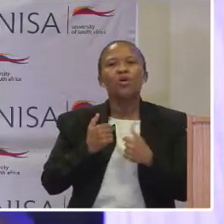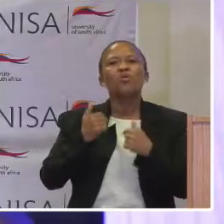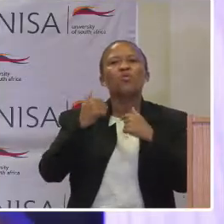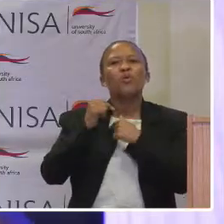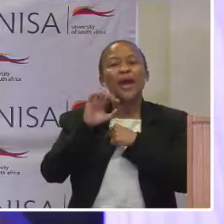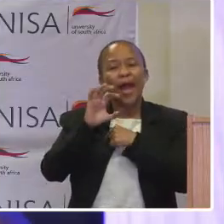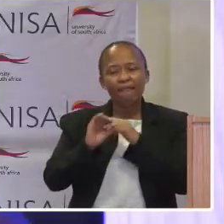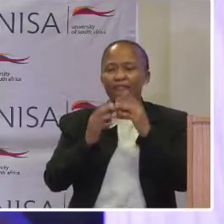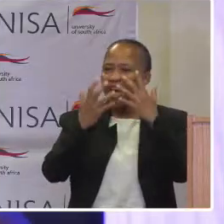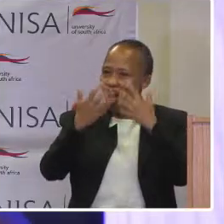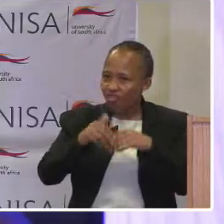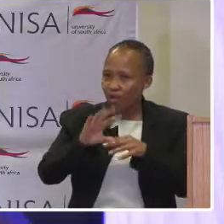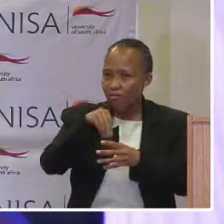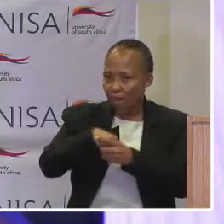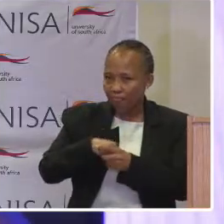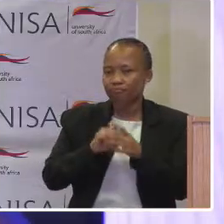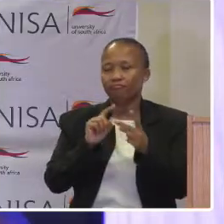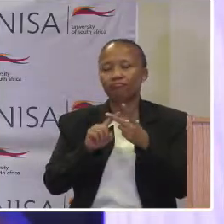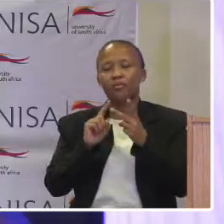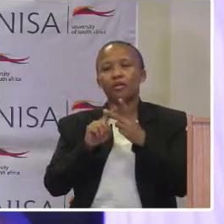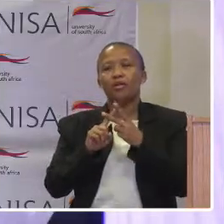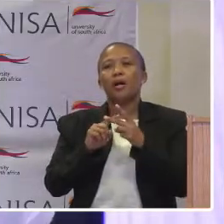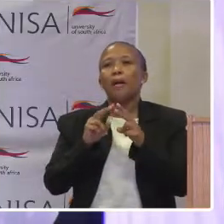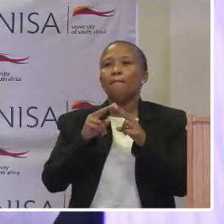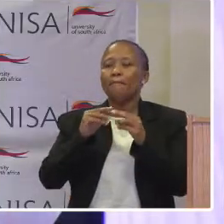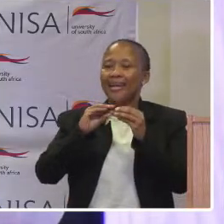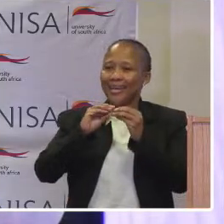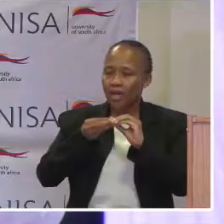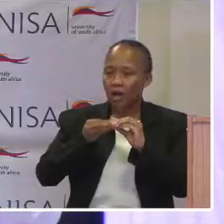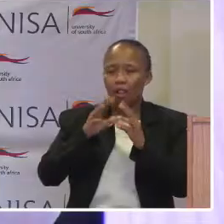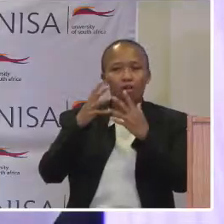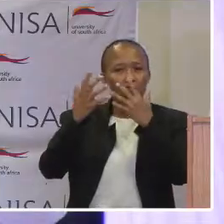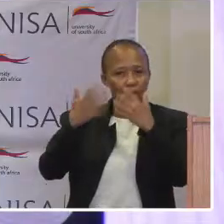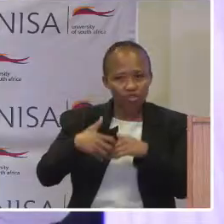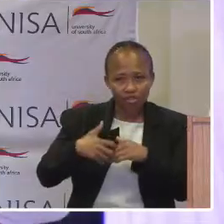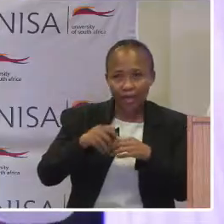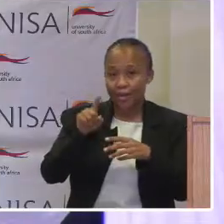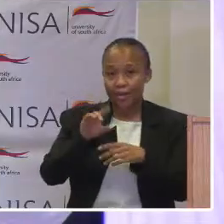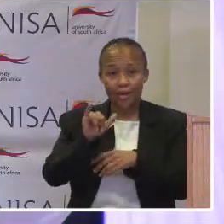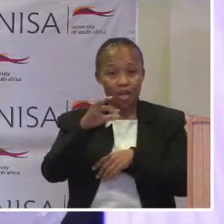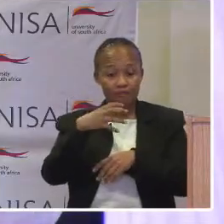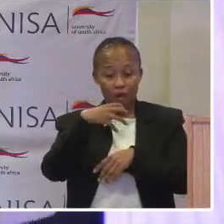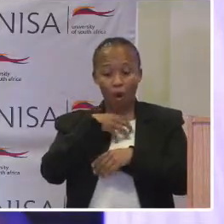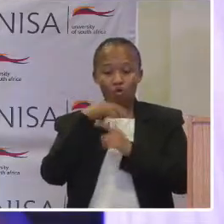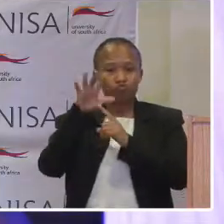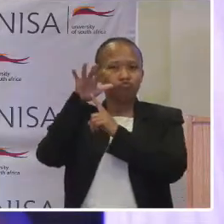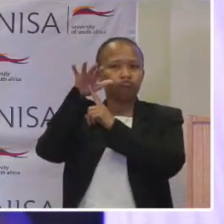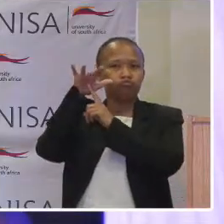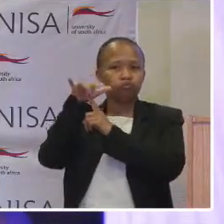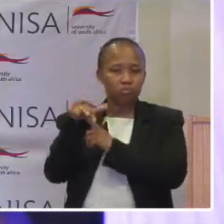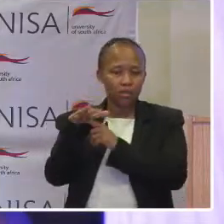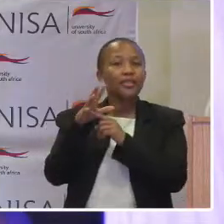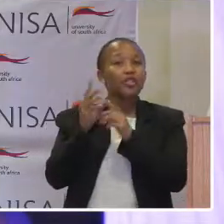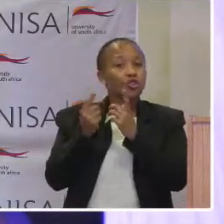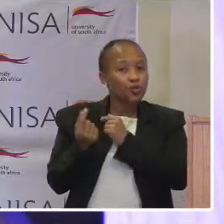in that. There is mechanical engineering involved in that. So if you start developing your own drones, there's a lot of intellectual property